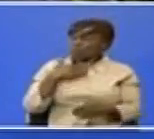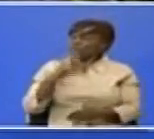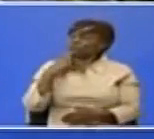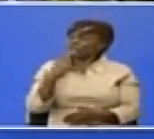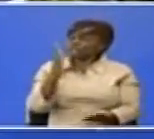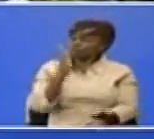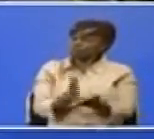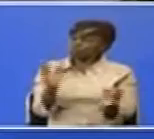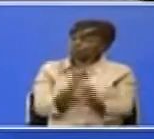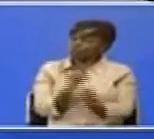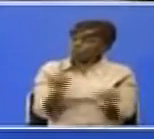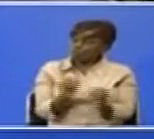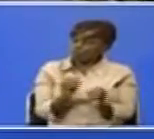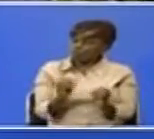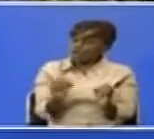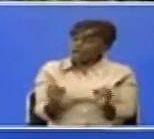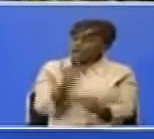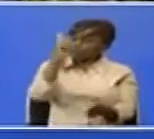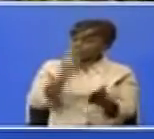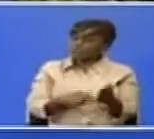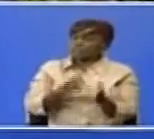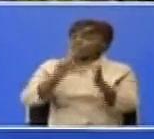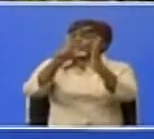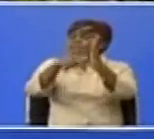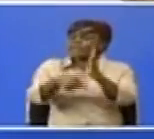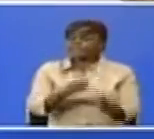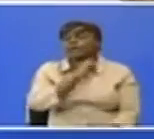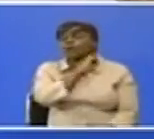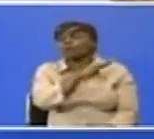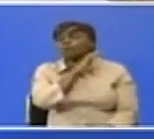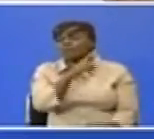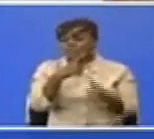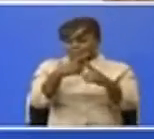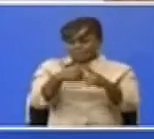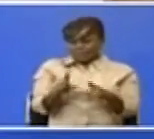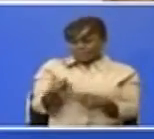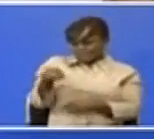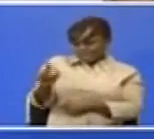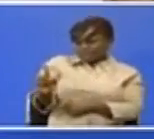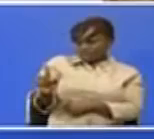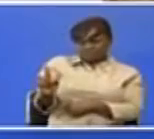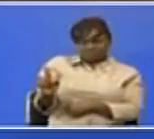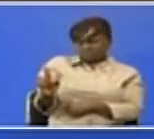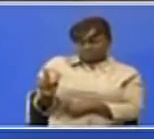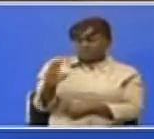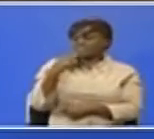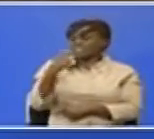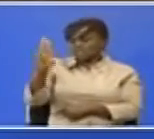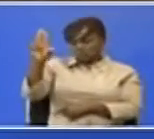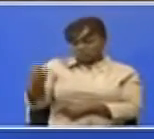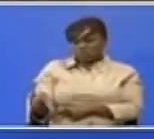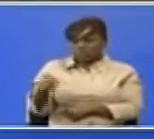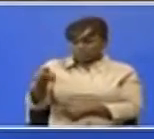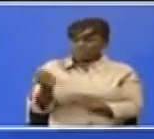speak the truth, and then we go out there and complain behind the camera. On his part, Nick Mwendwa, however, dismissed the allegations, claiming